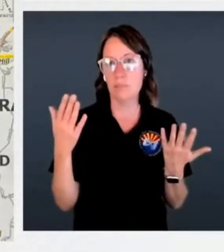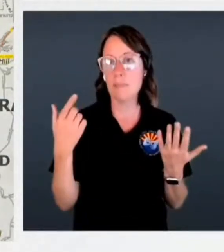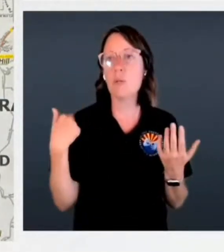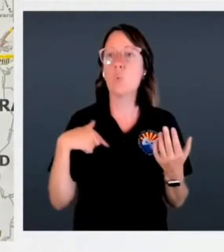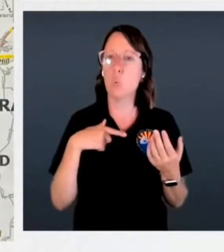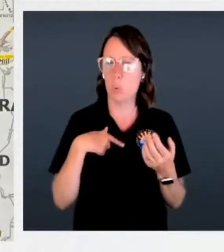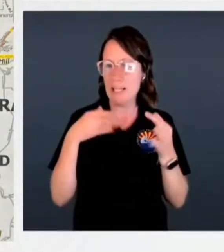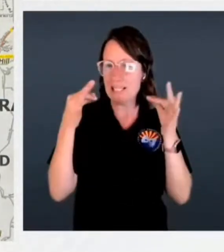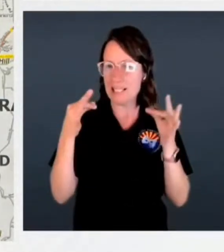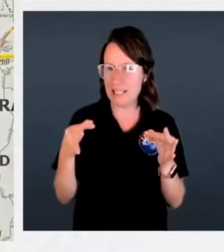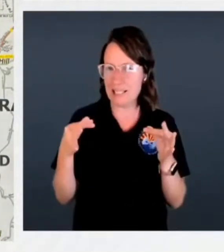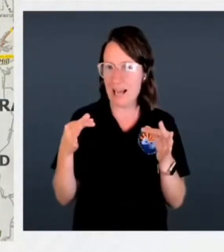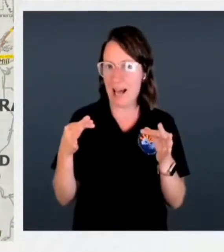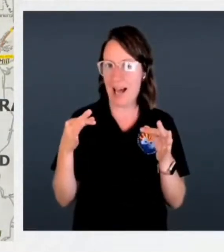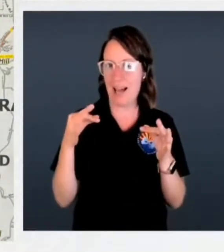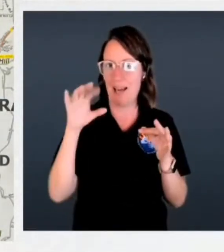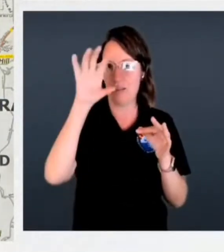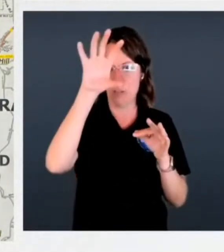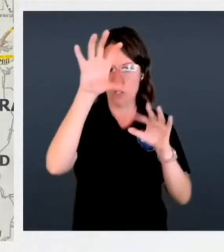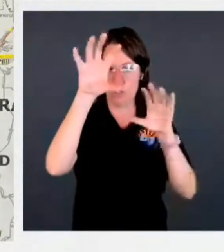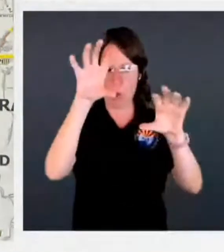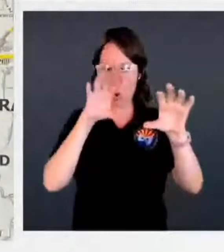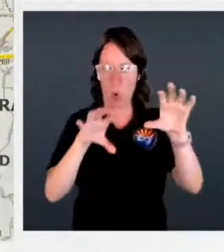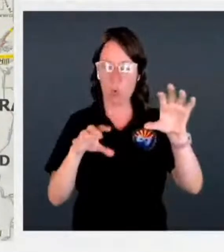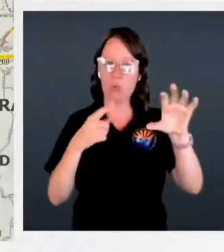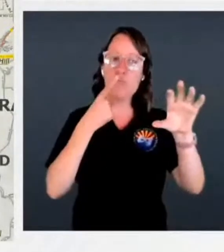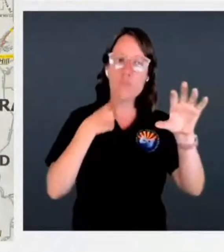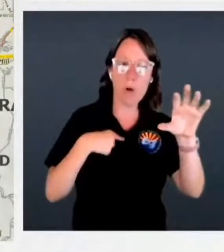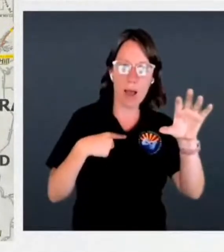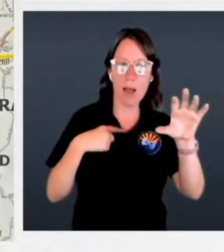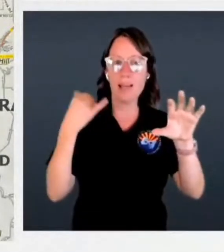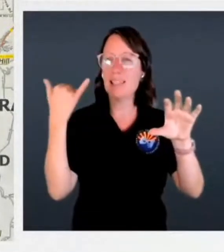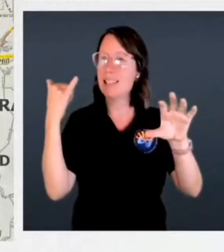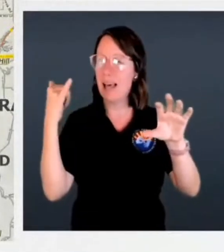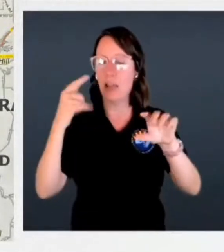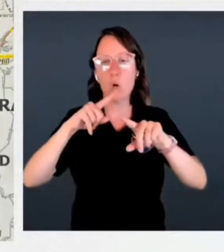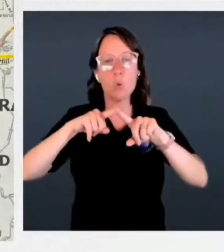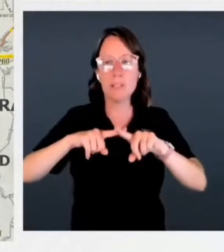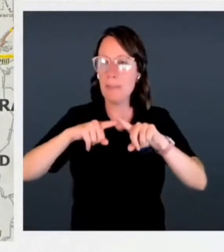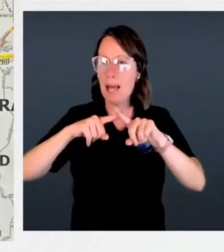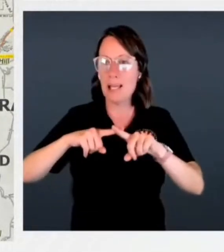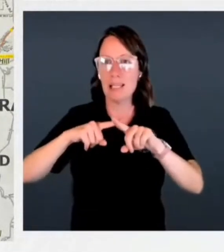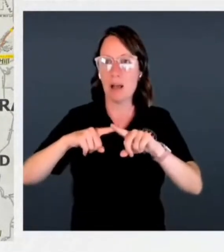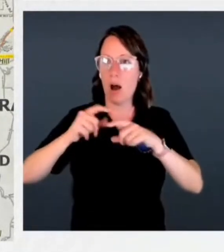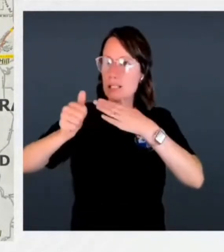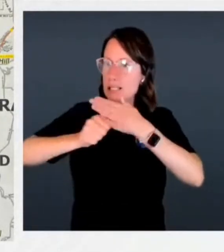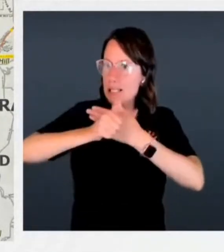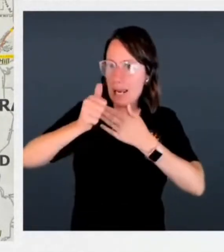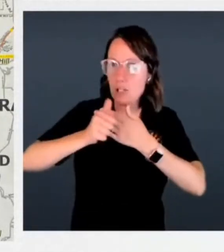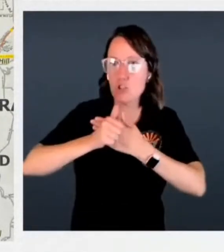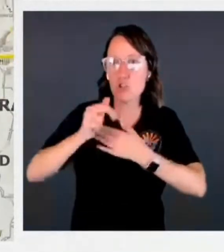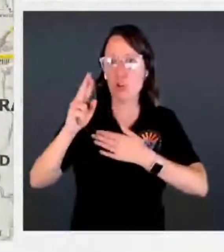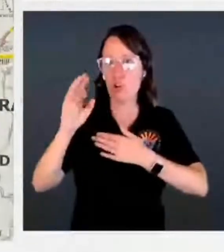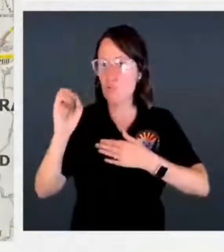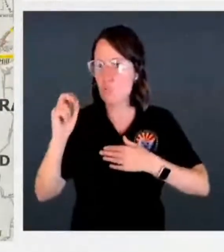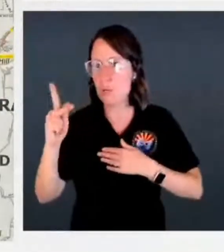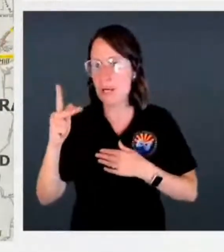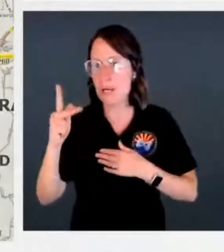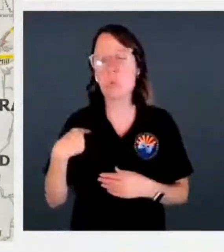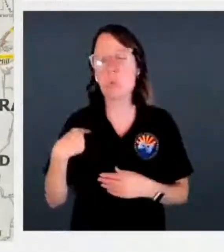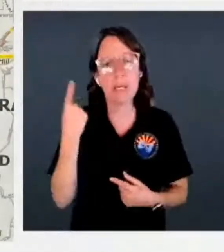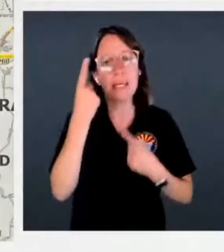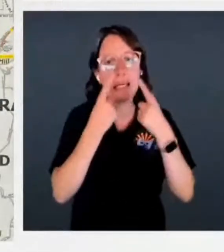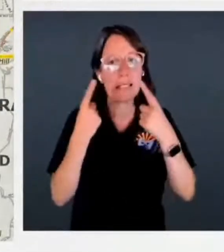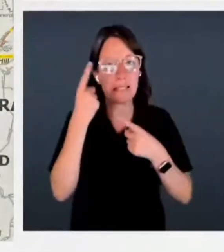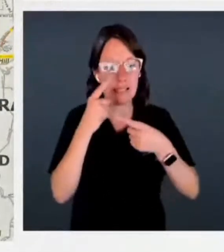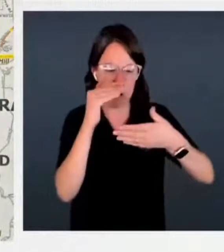on the factors that we know about. And I will say the considerations for changing